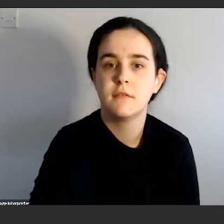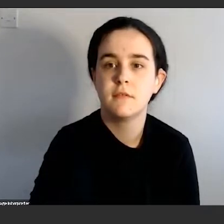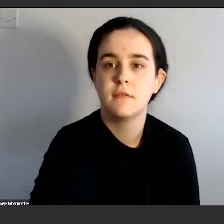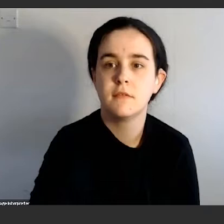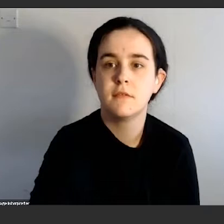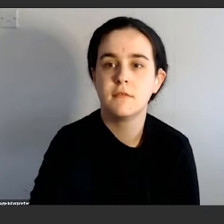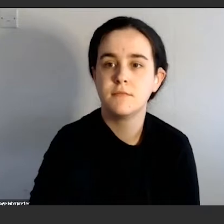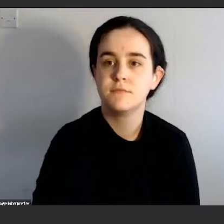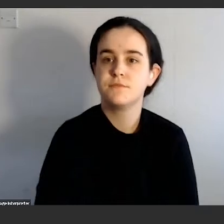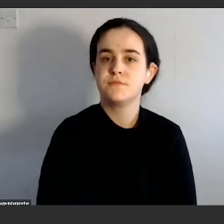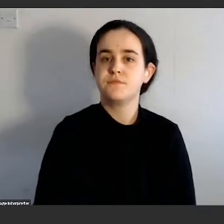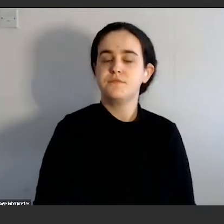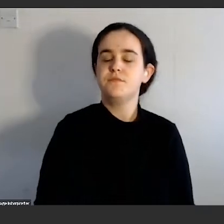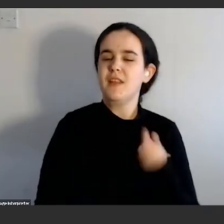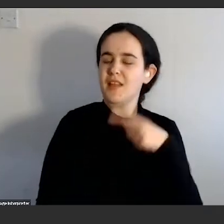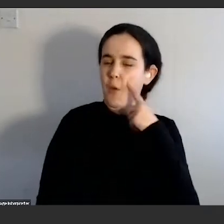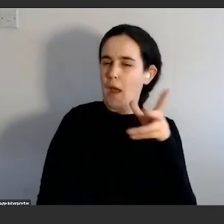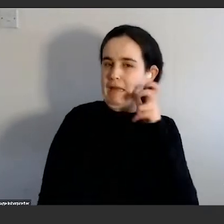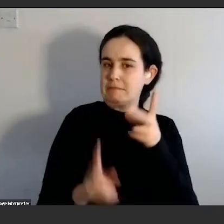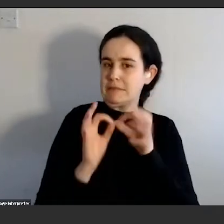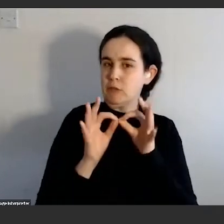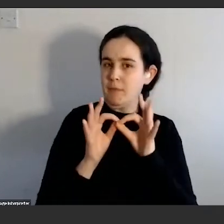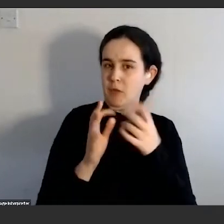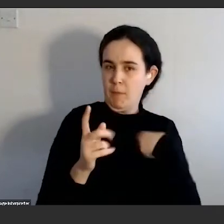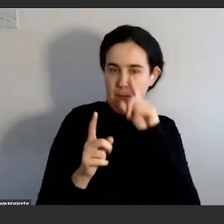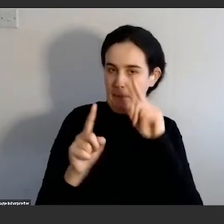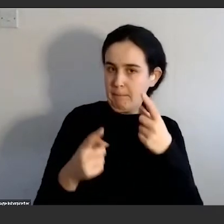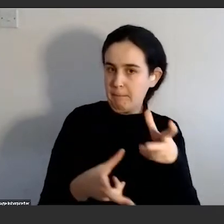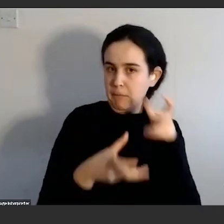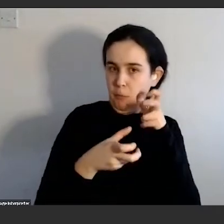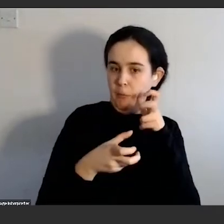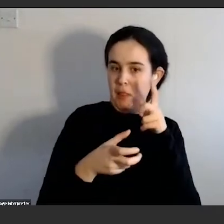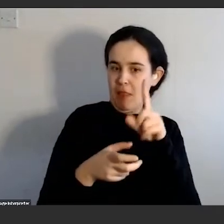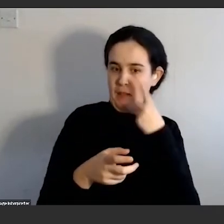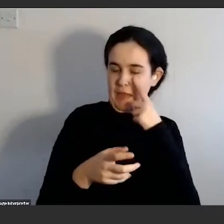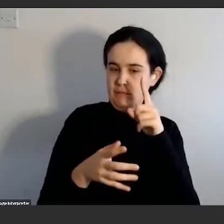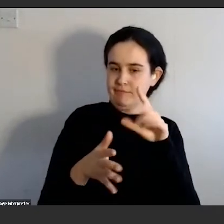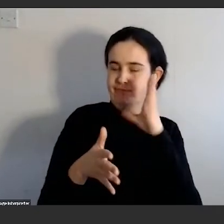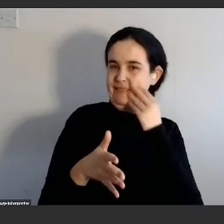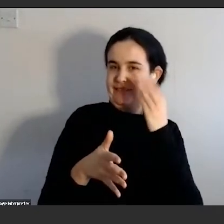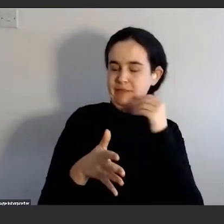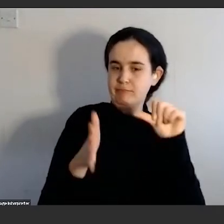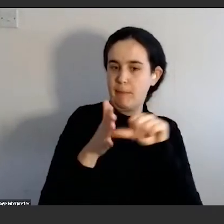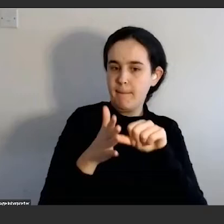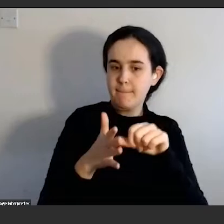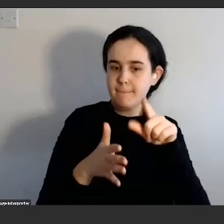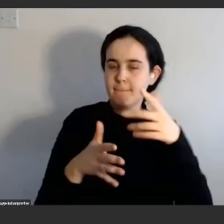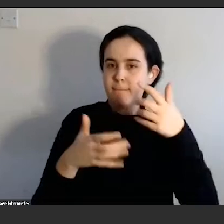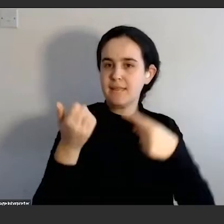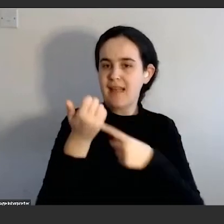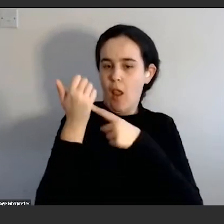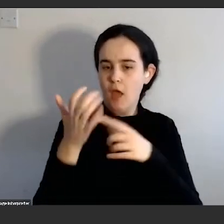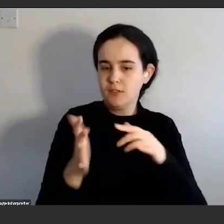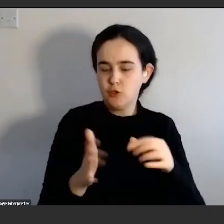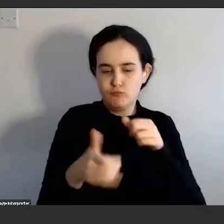little bit of an experience of what it is like to be excluded from a conversation. So we're actually seeing this in action here. Olga, welcome.